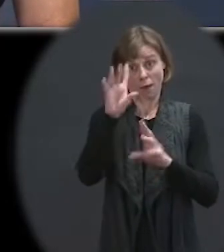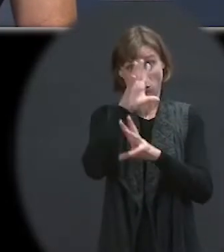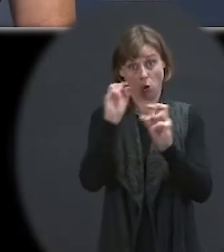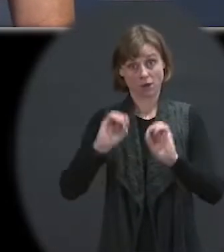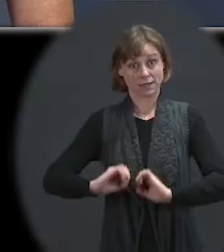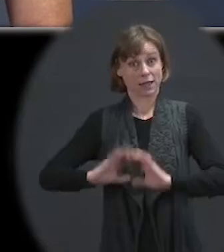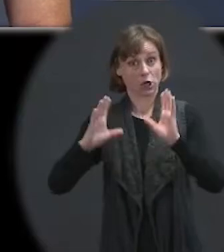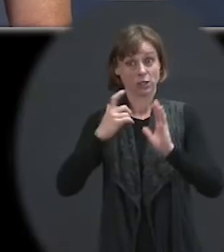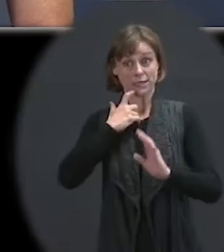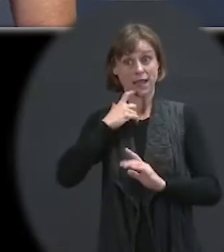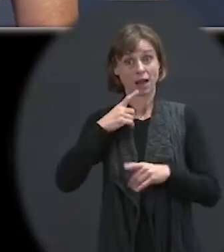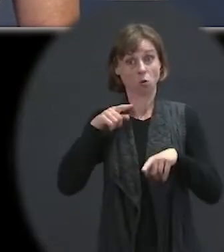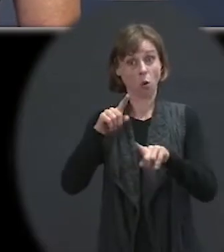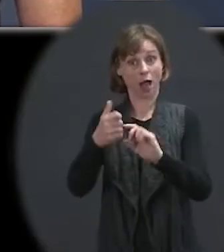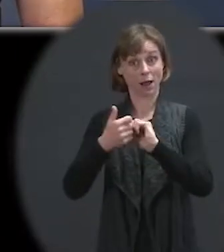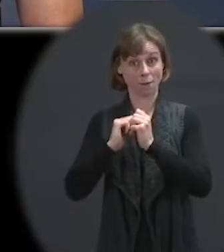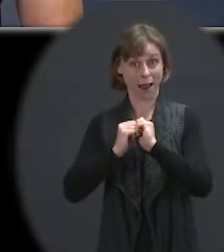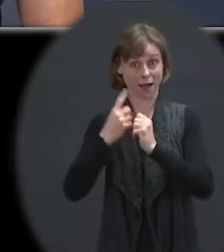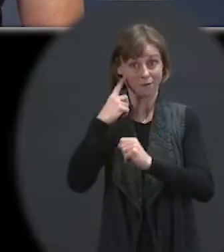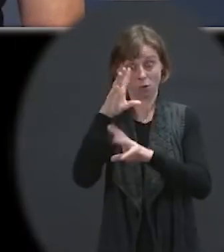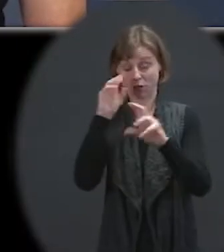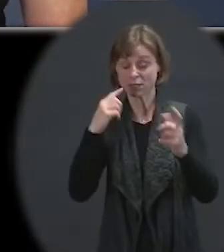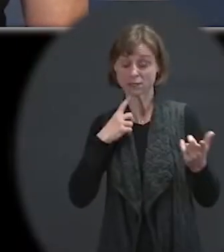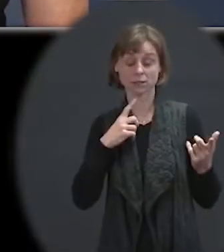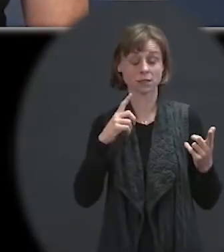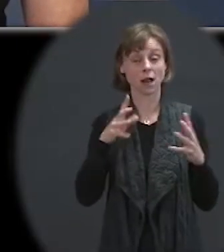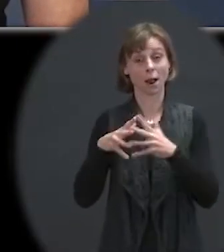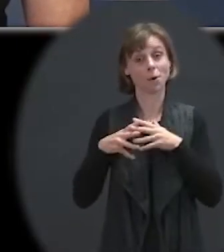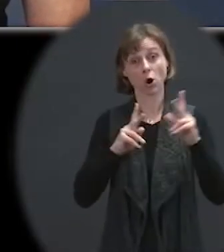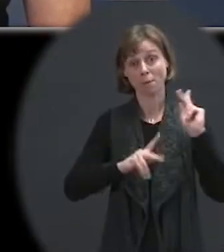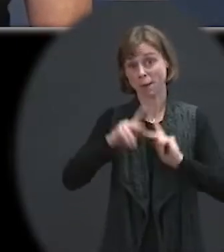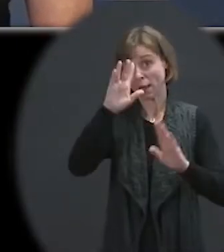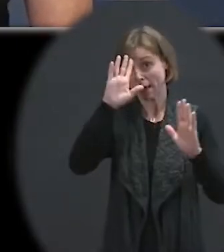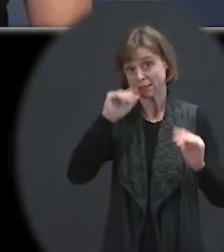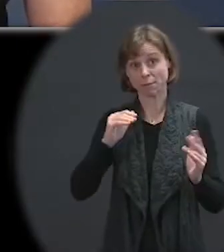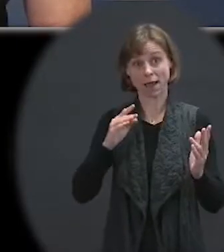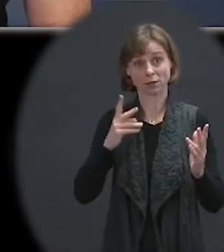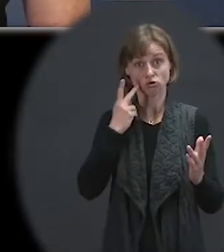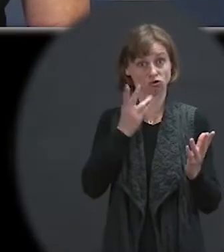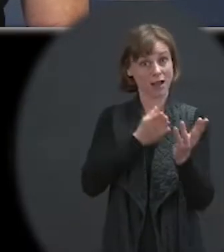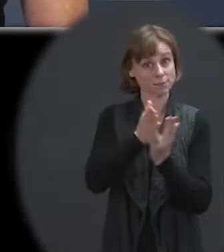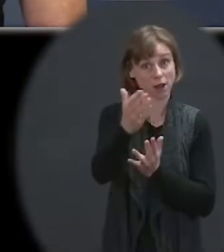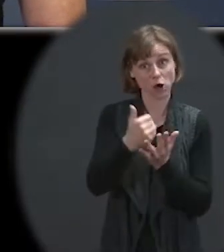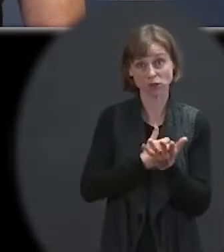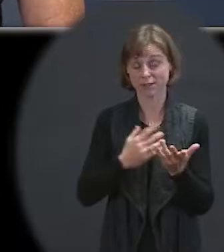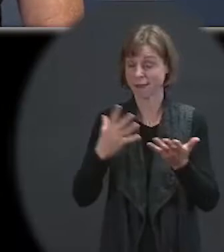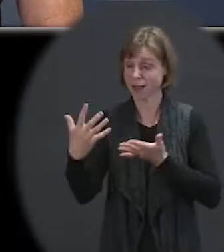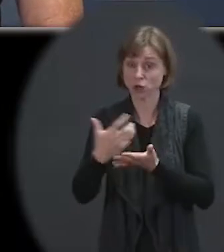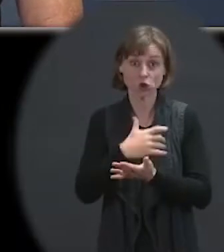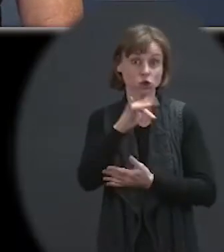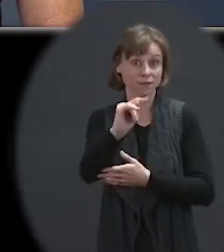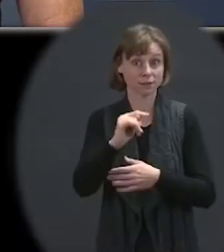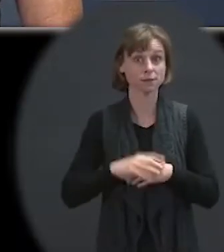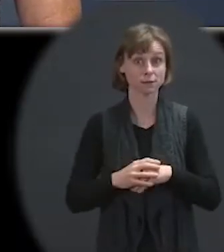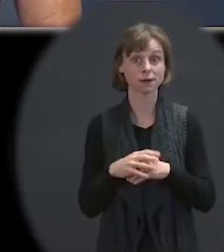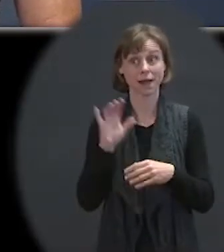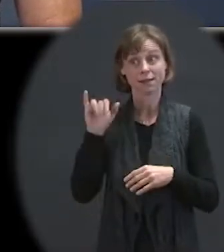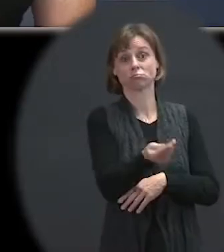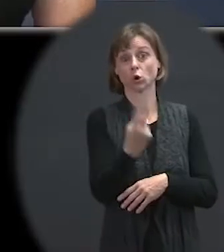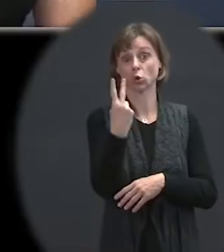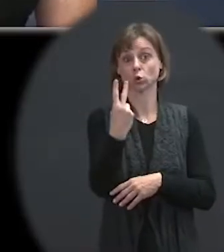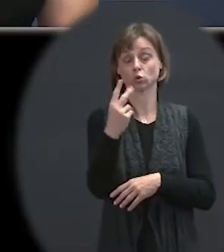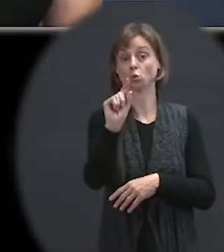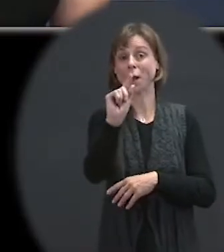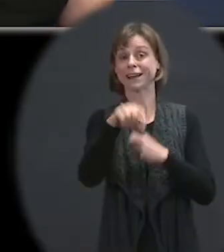campaign trail that the American people expect and deserve transparency from their president. That's why he released over 2 decades of his own tax